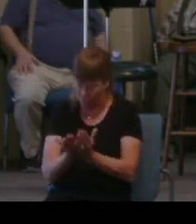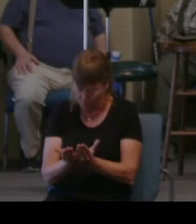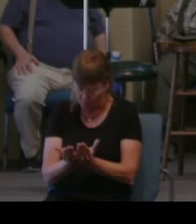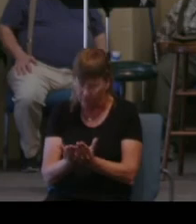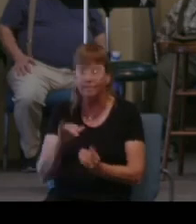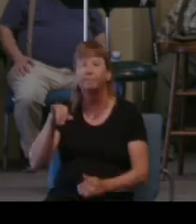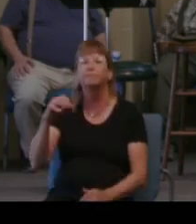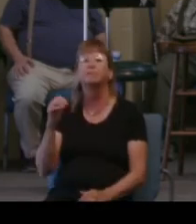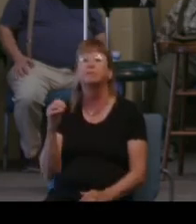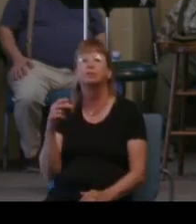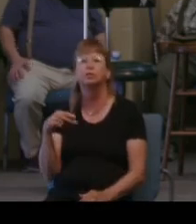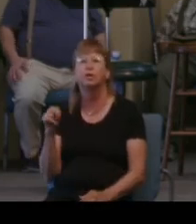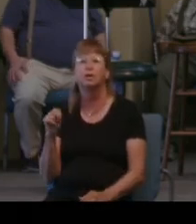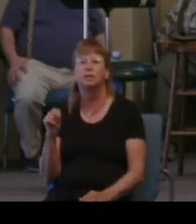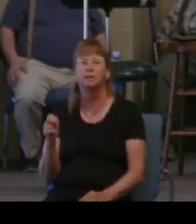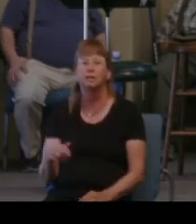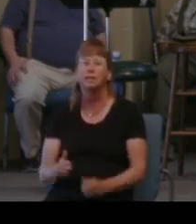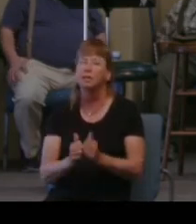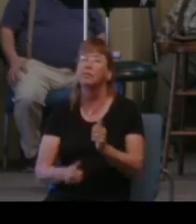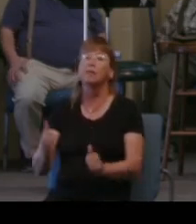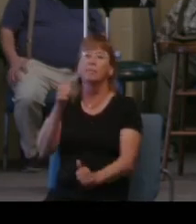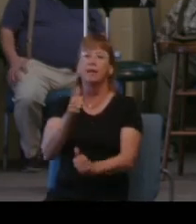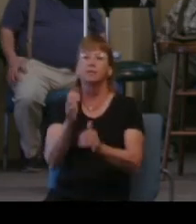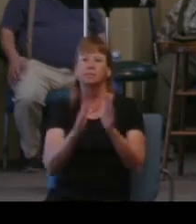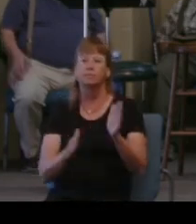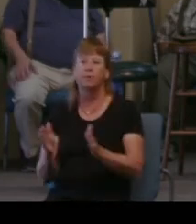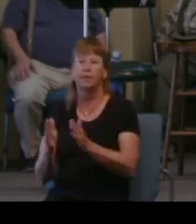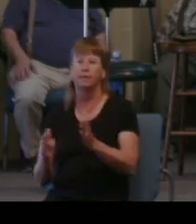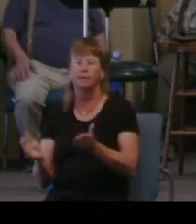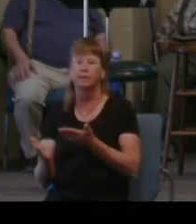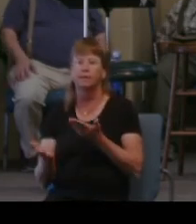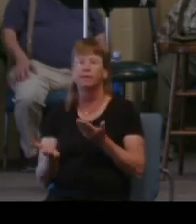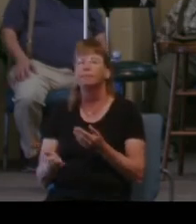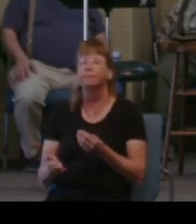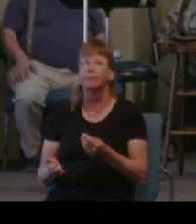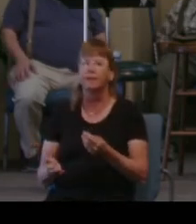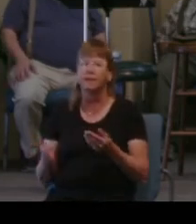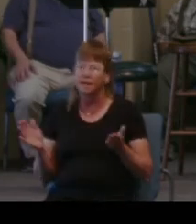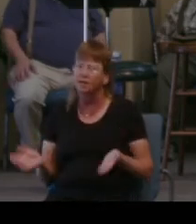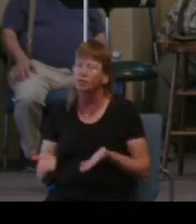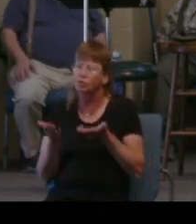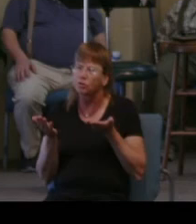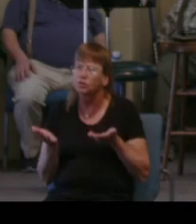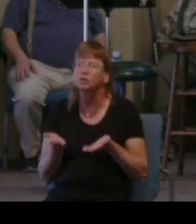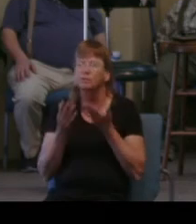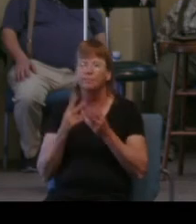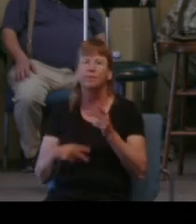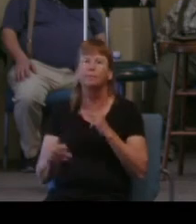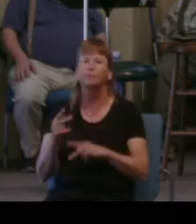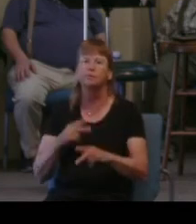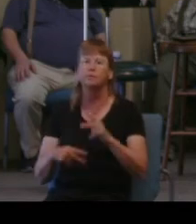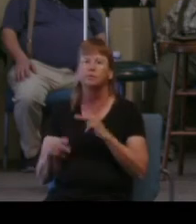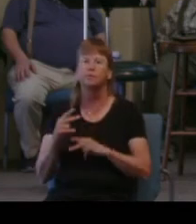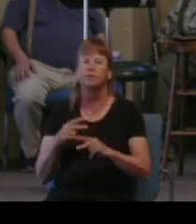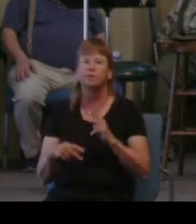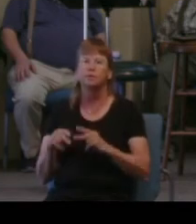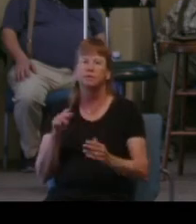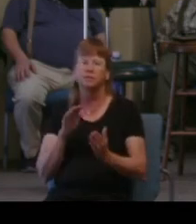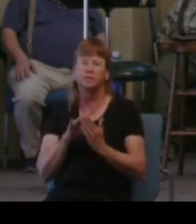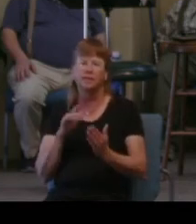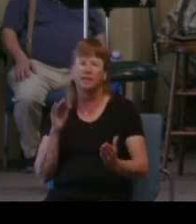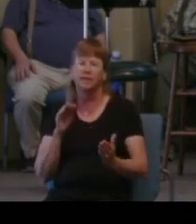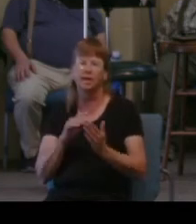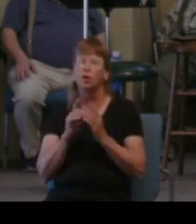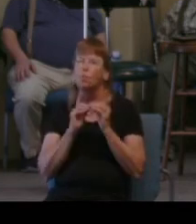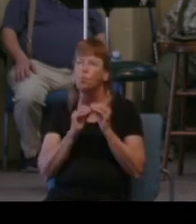discipleship packet, the Master Plan encourages students to go through. And he's now engaging into the Bible, and getting to walk with him through that. And it's